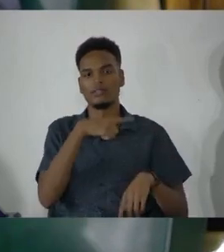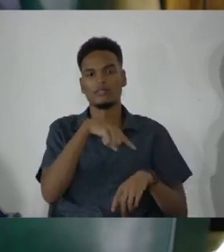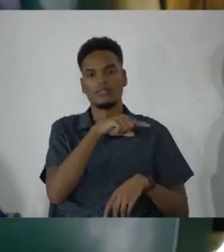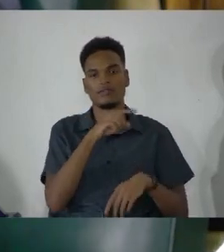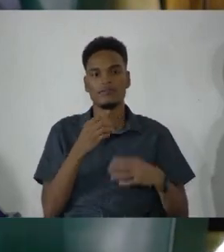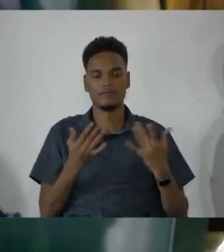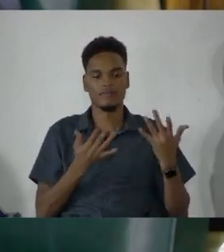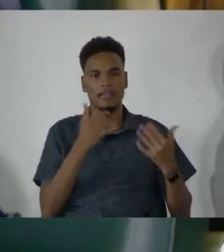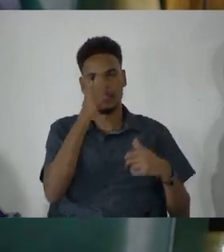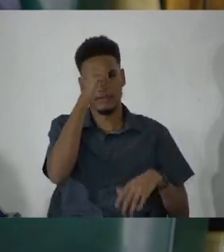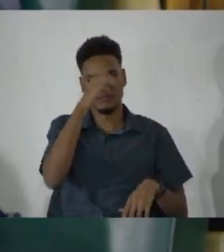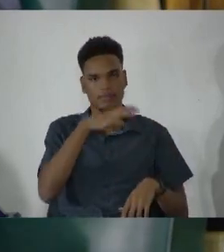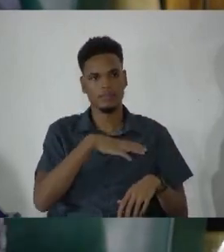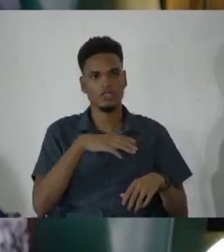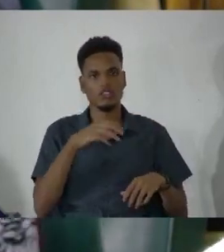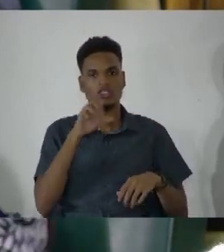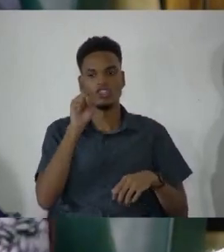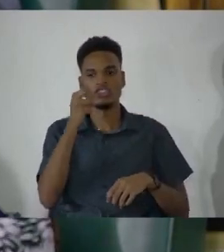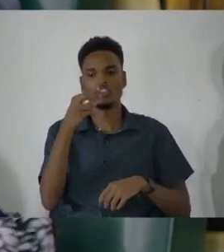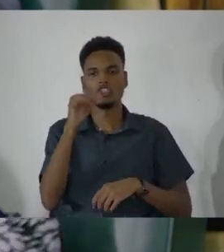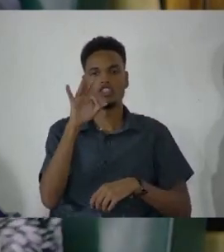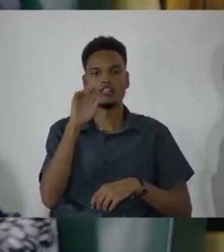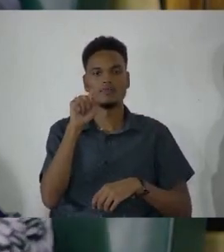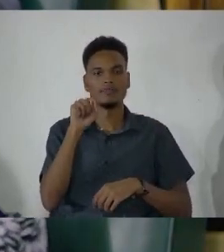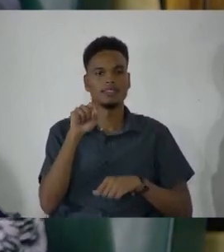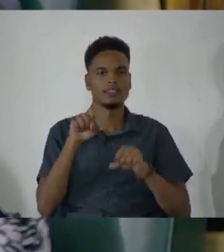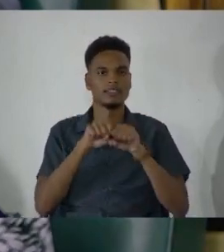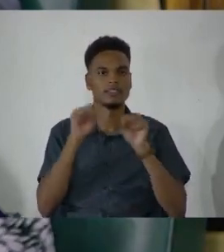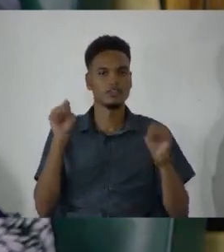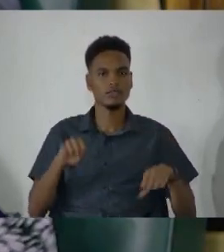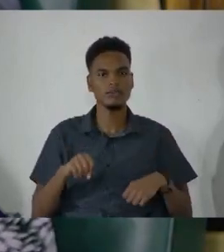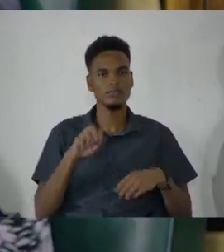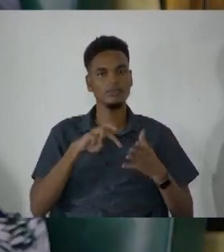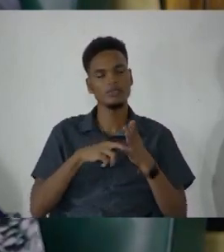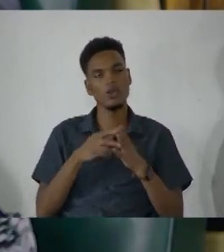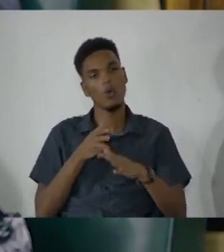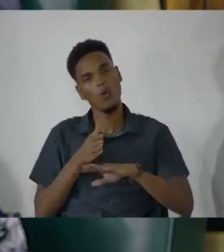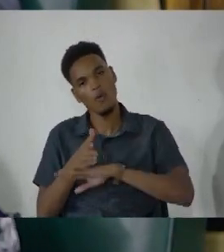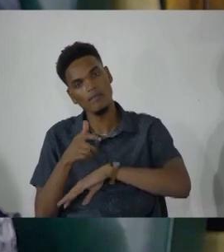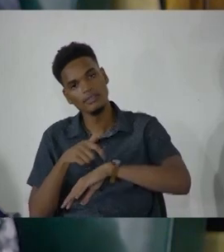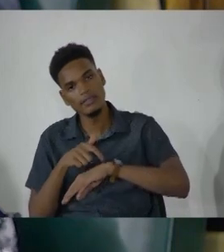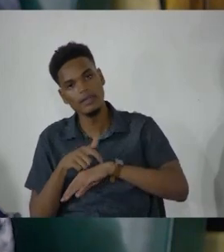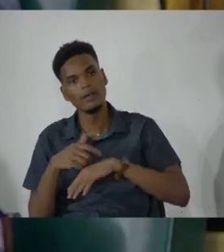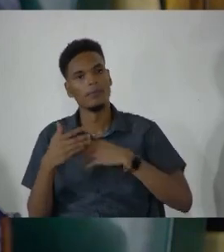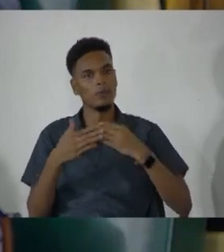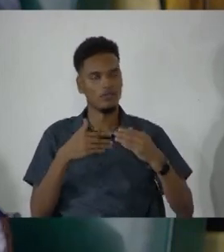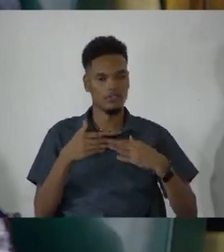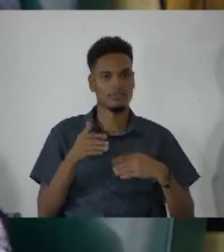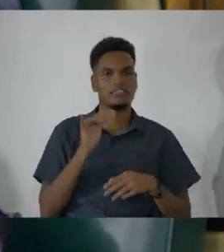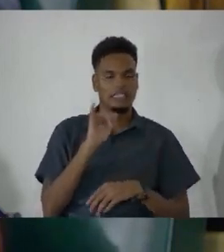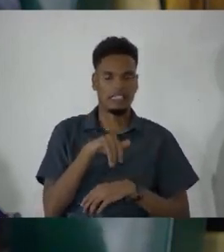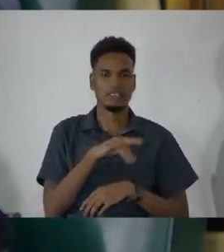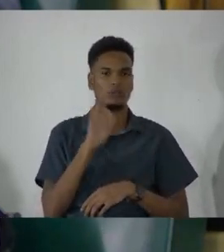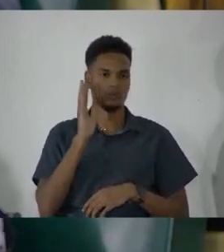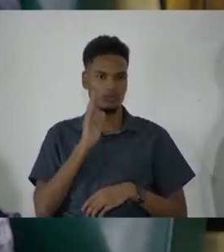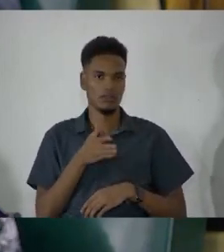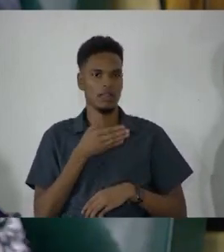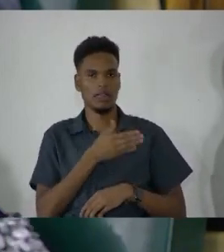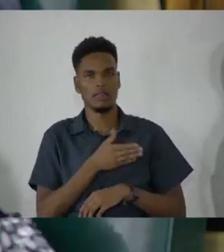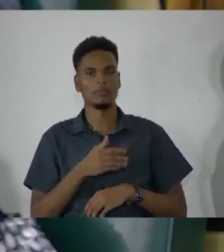system, including overtime leave requests, thereby